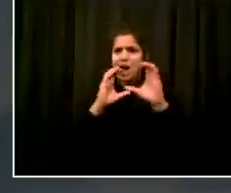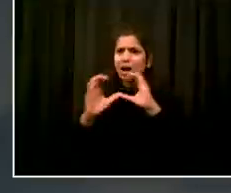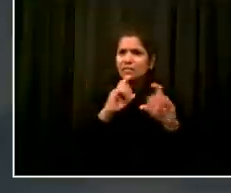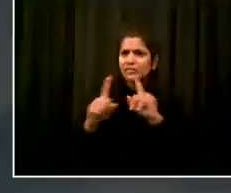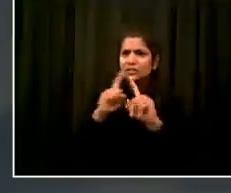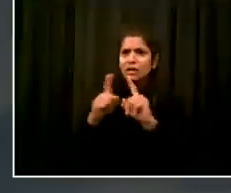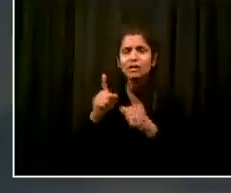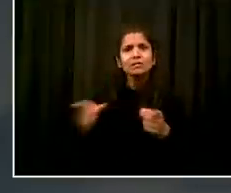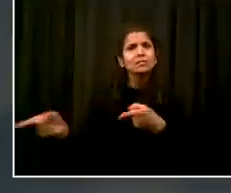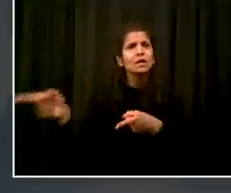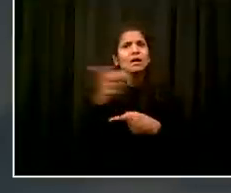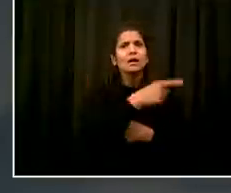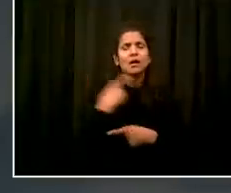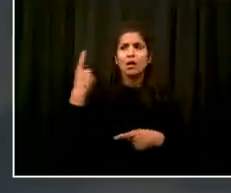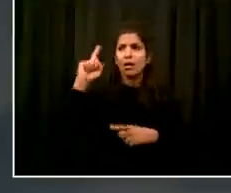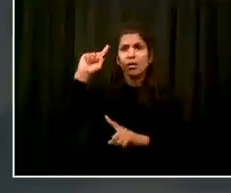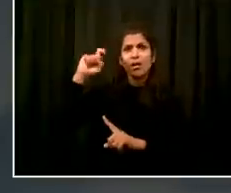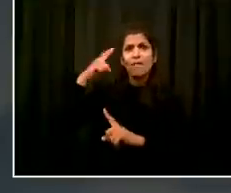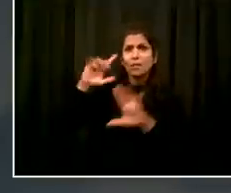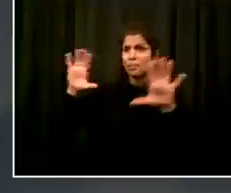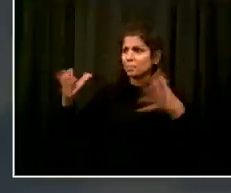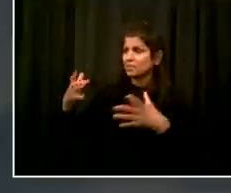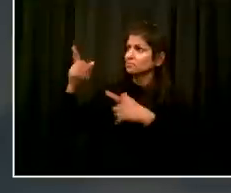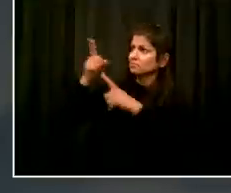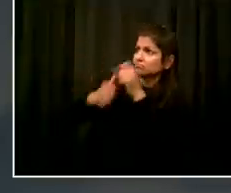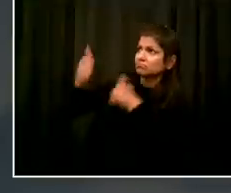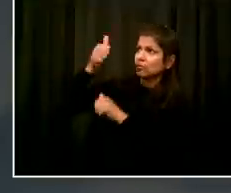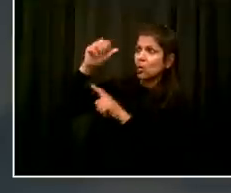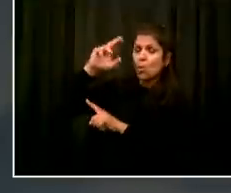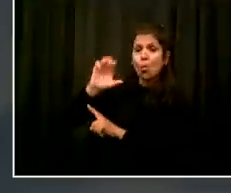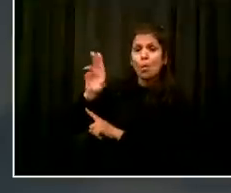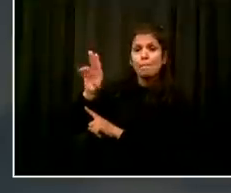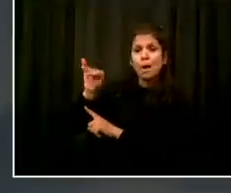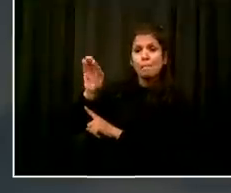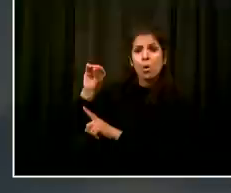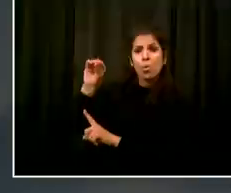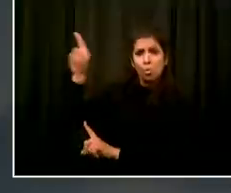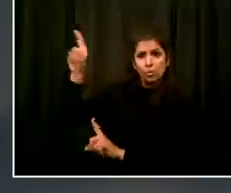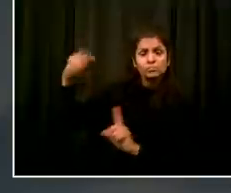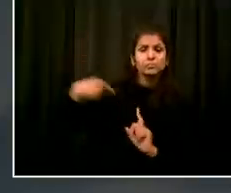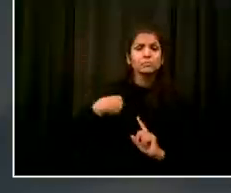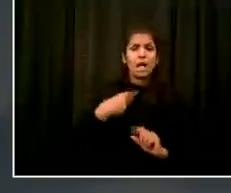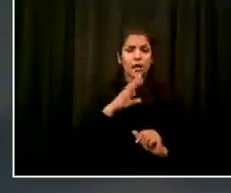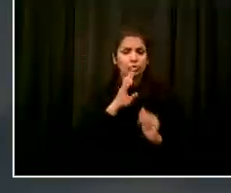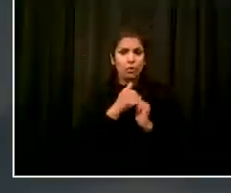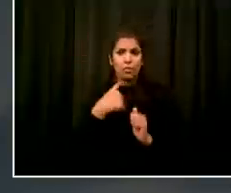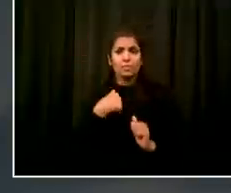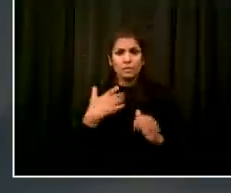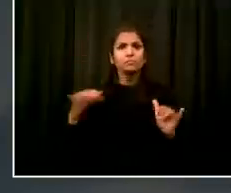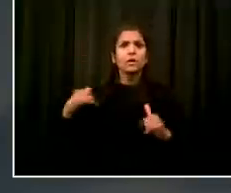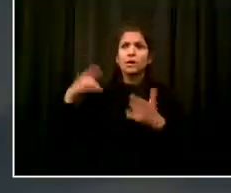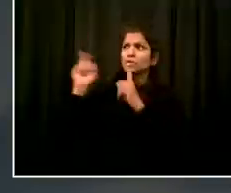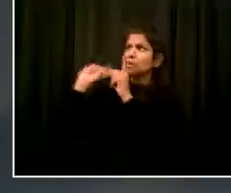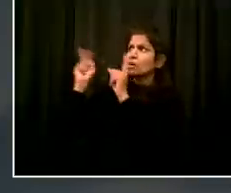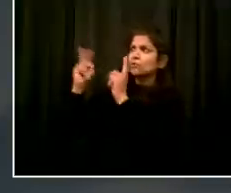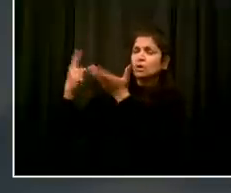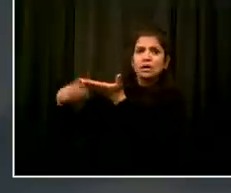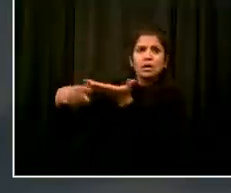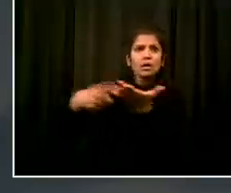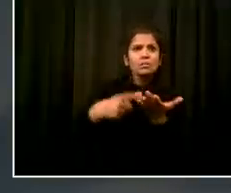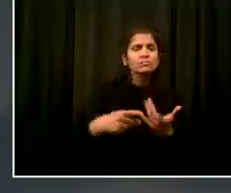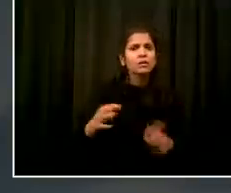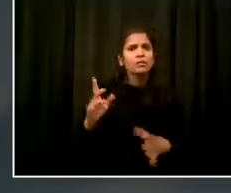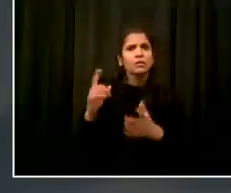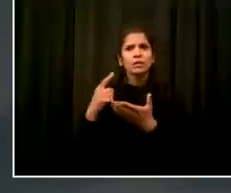between the governor and myself is going to stay between the governor and myself. And I think that's appropriate and how it should be.